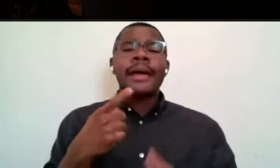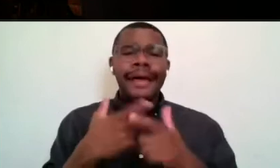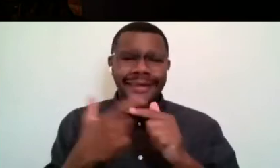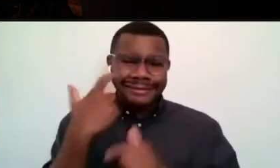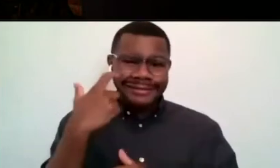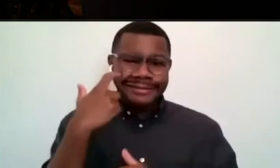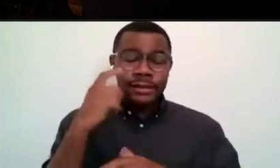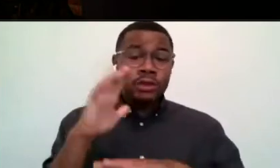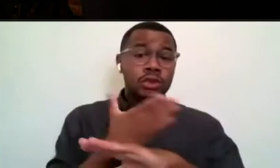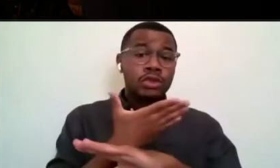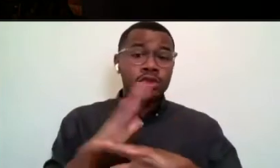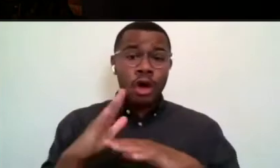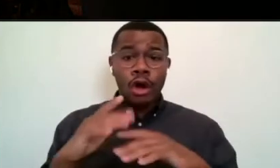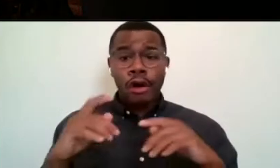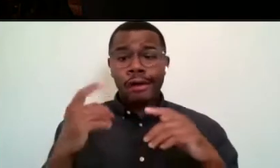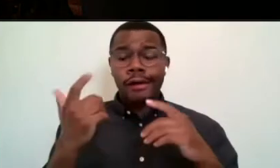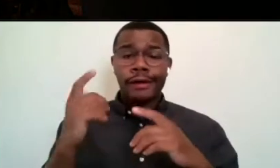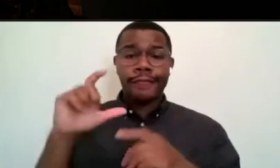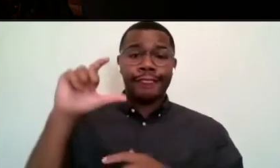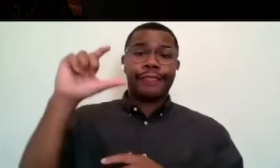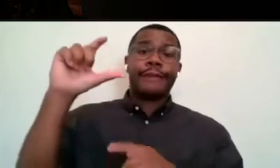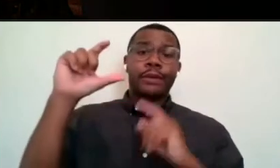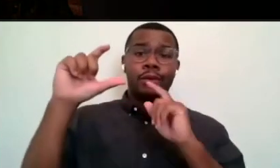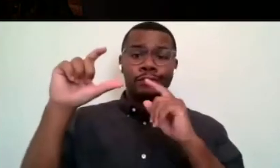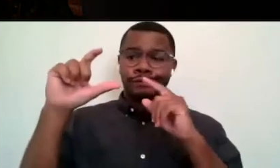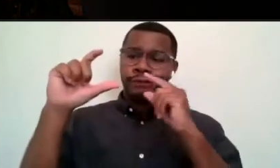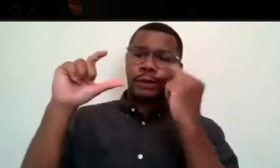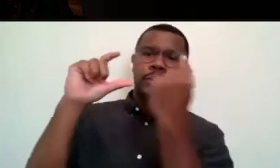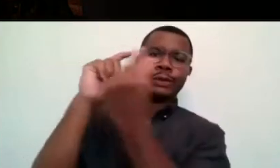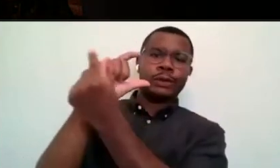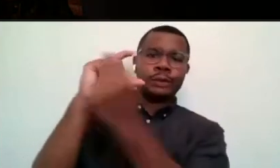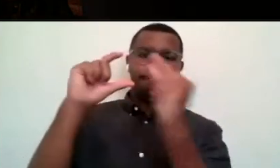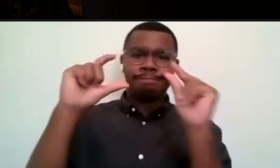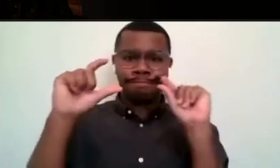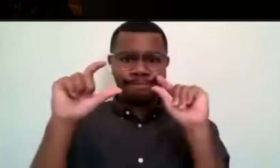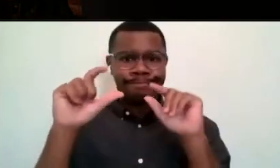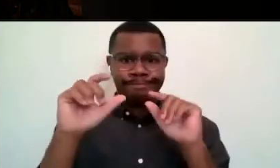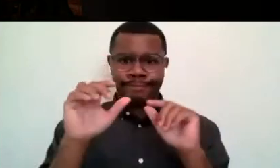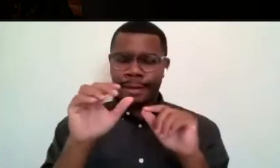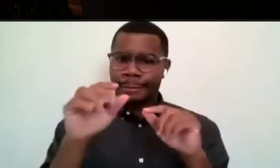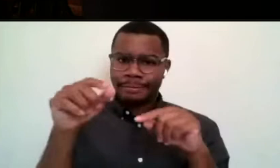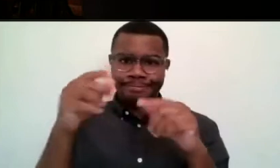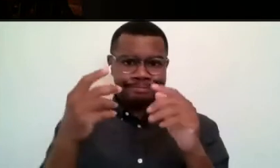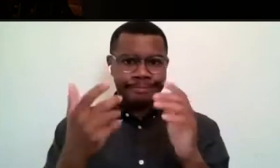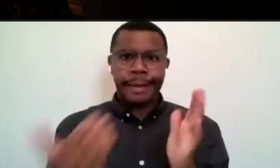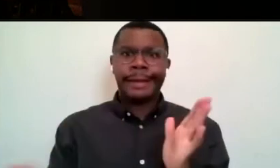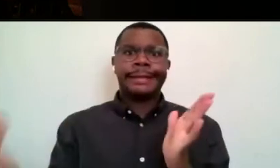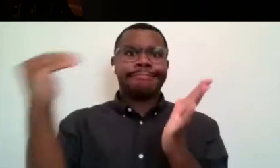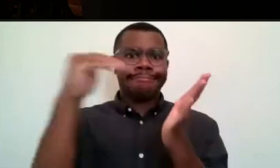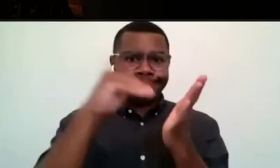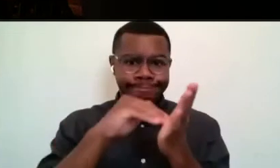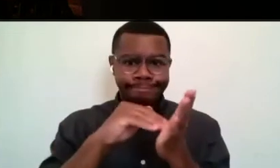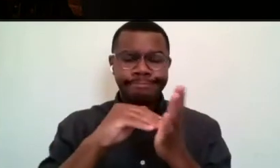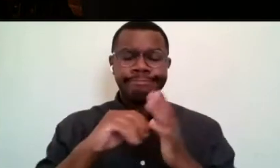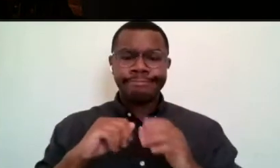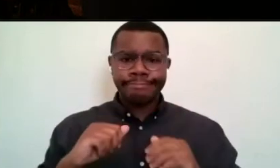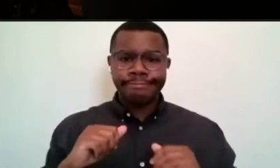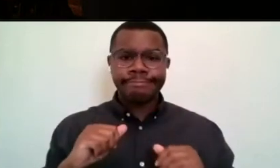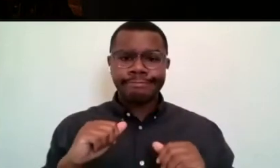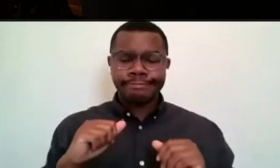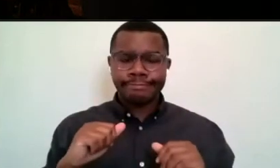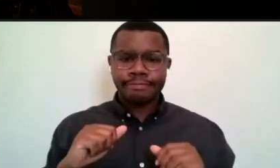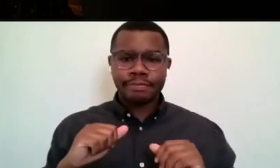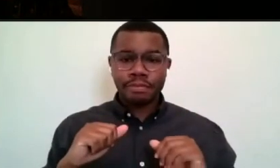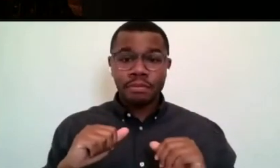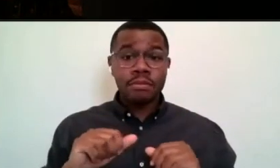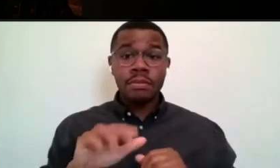You were just talking about this, and all of a sudden, we're back to that again, you know. But I think in my